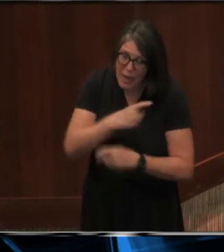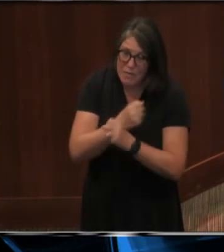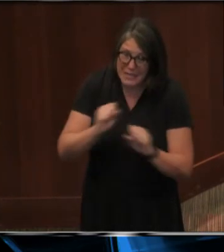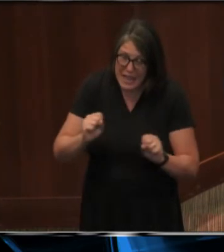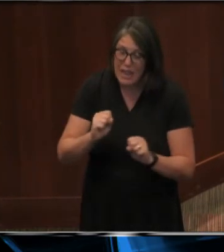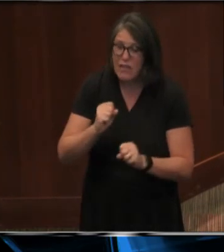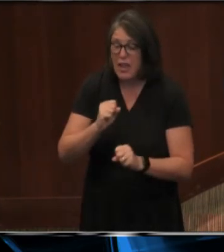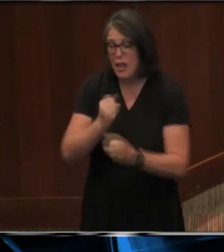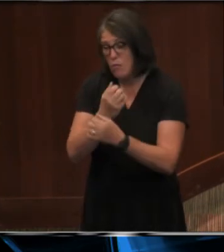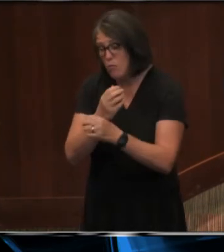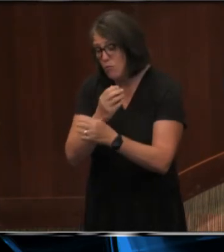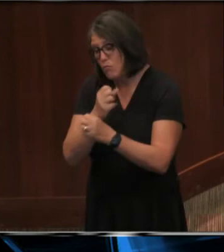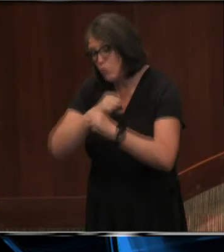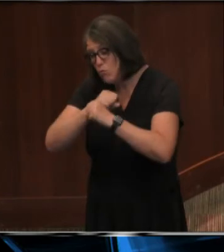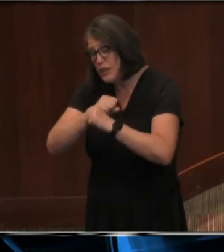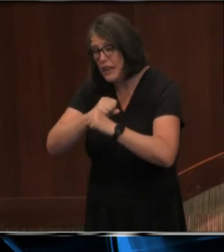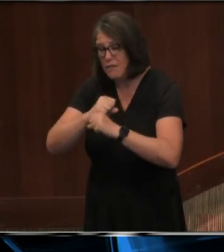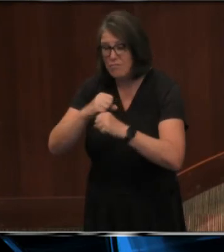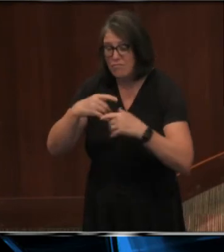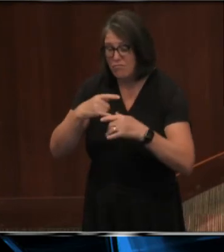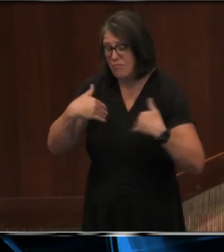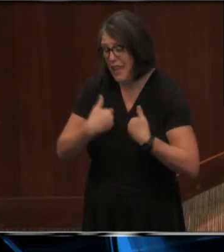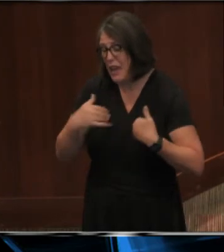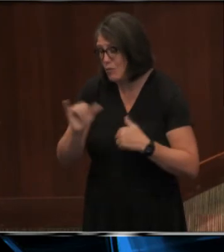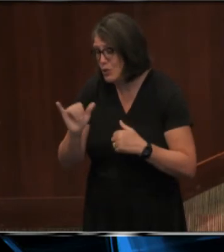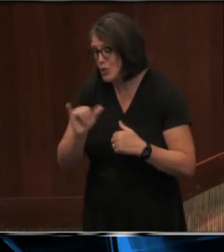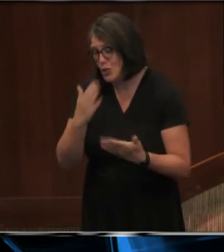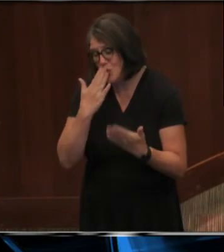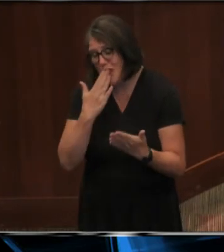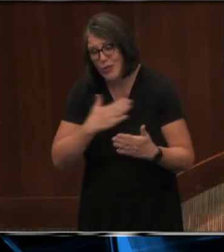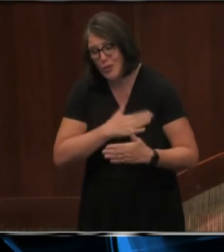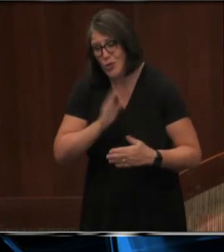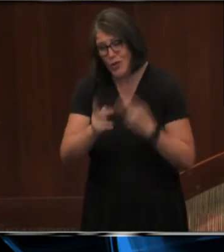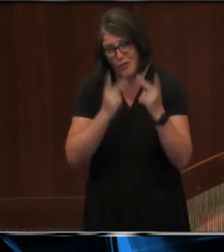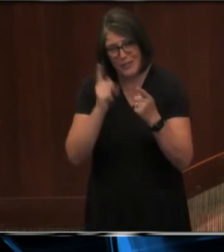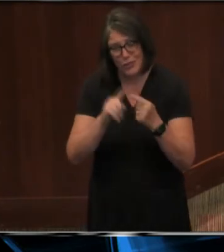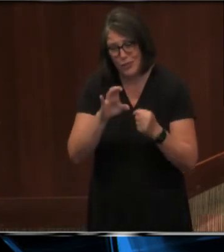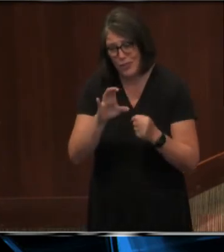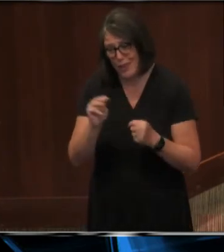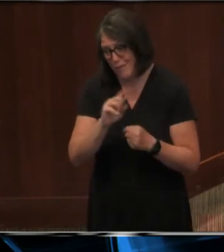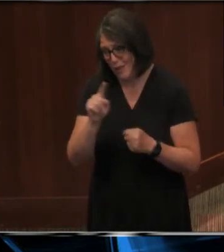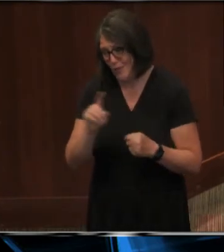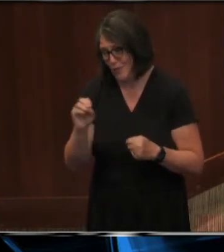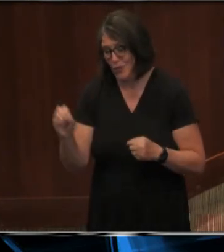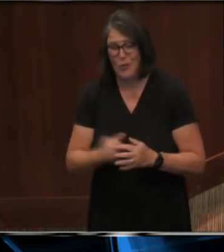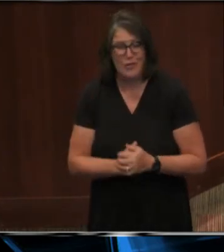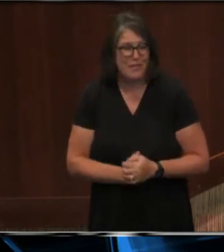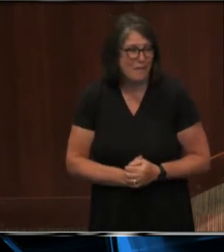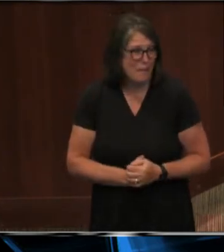protect animals by wearing your mask. Thank you and enjoy your visit to the Cheyenne Mountain Zoo.